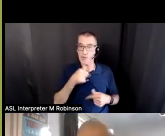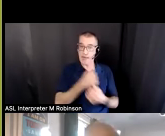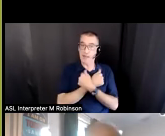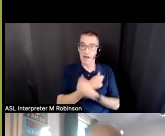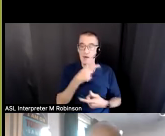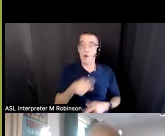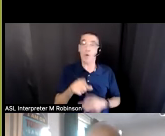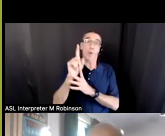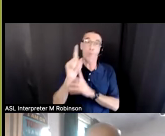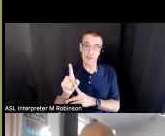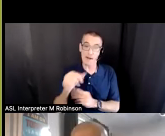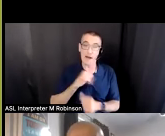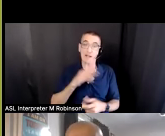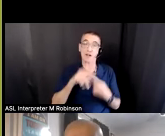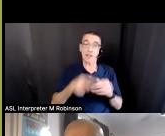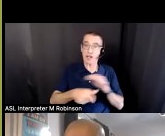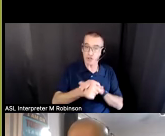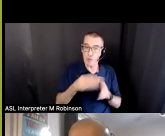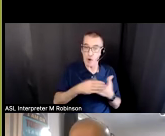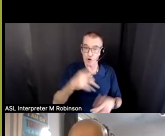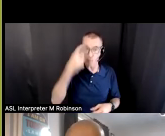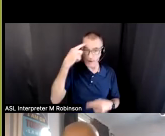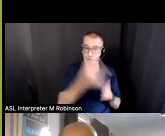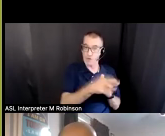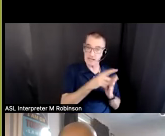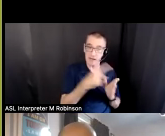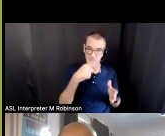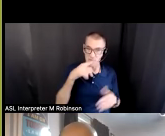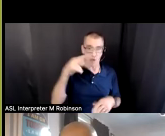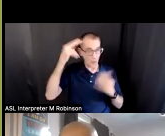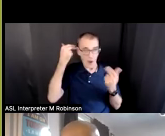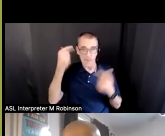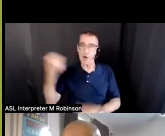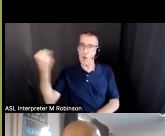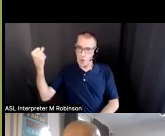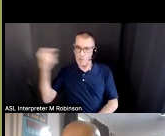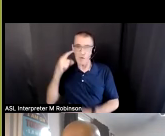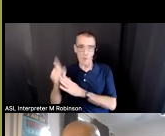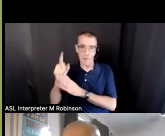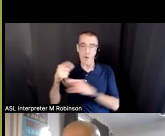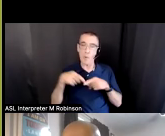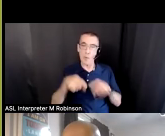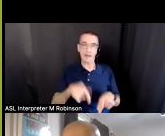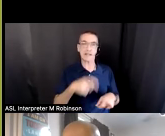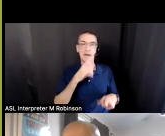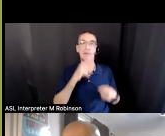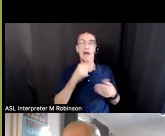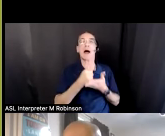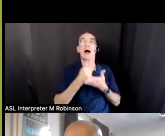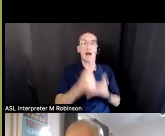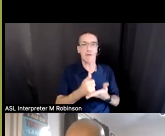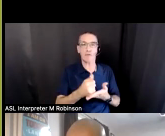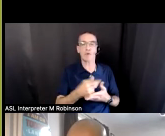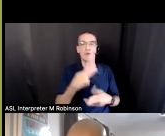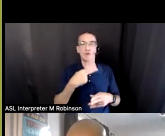on a minute, can I talk to the turtle part of your brain for a second? Can we just put the rabbit on hold for a minute? Like, this can be a helpful